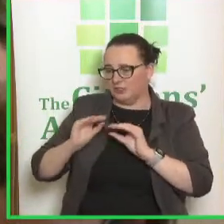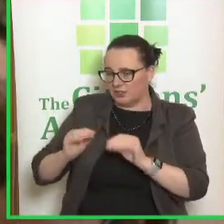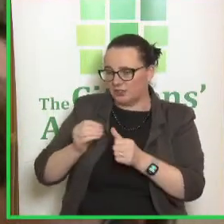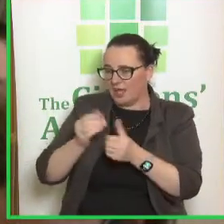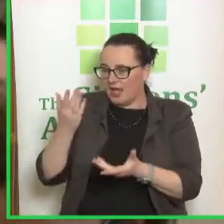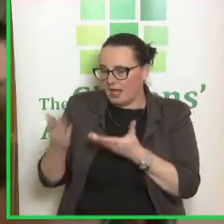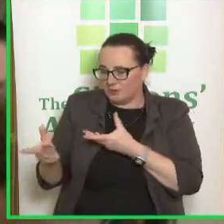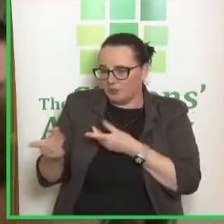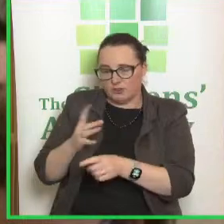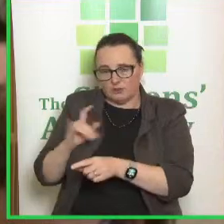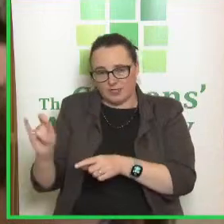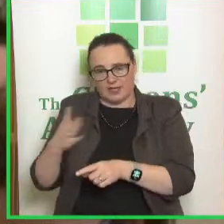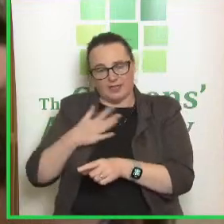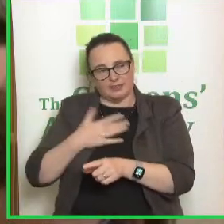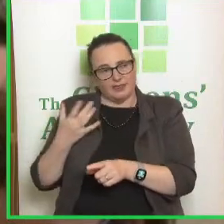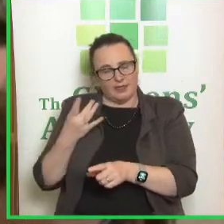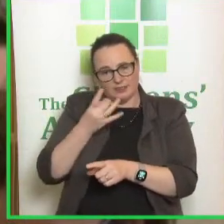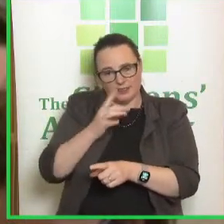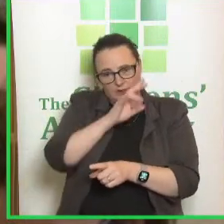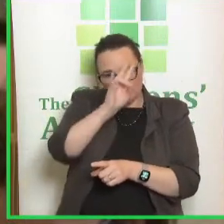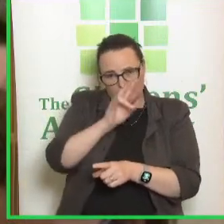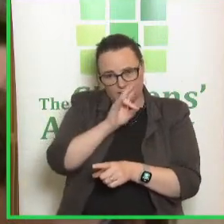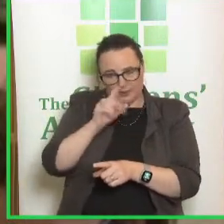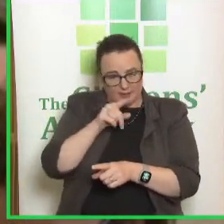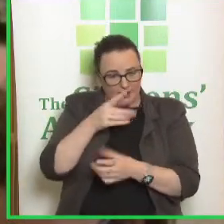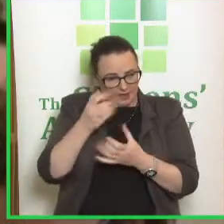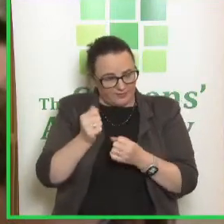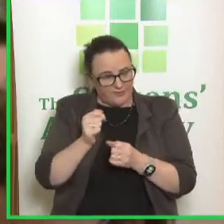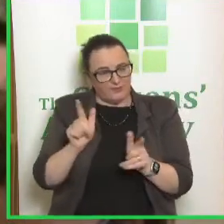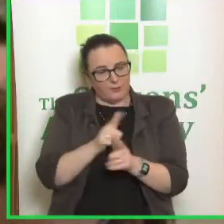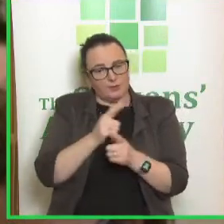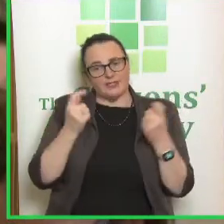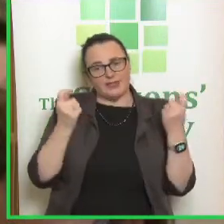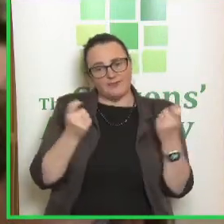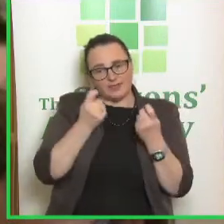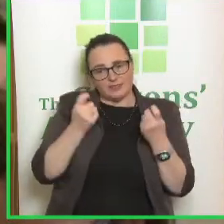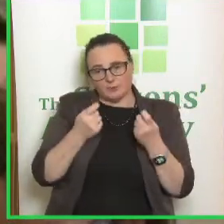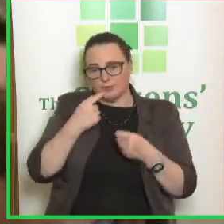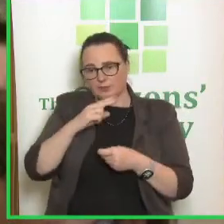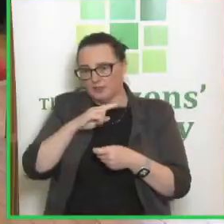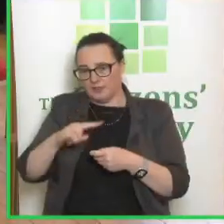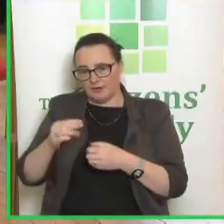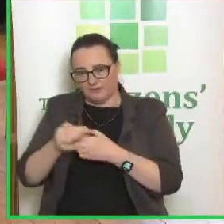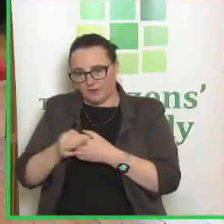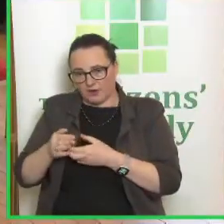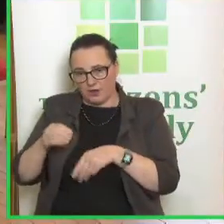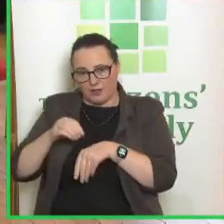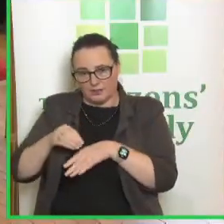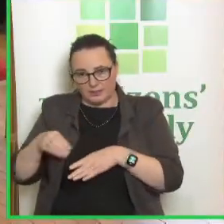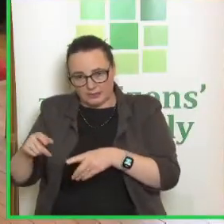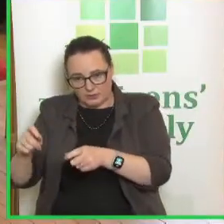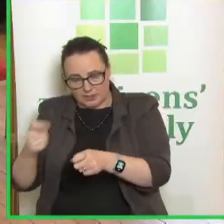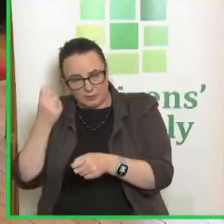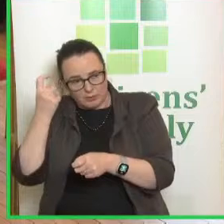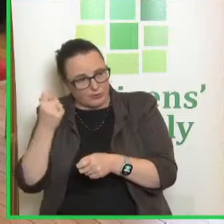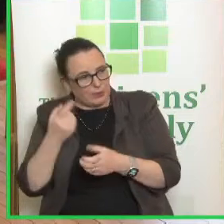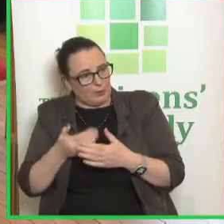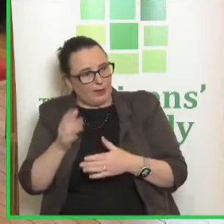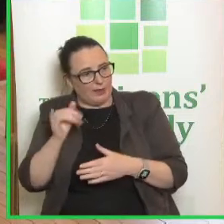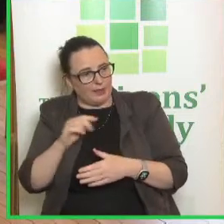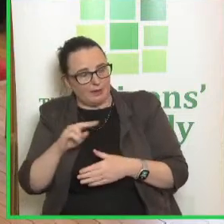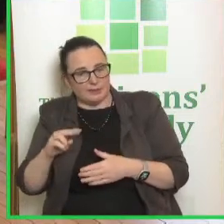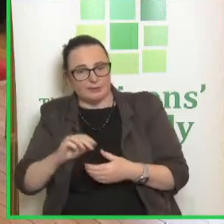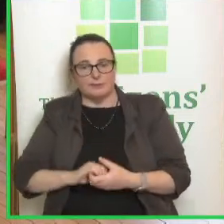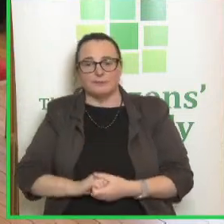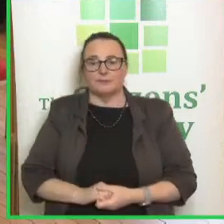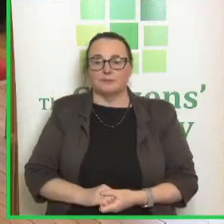You know, that's a question I'd like to ask. Why isn't that being done under the current situation? Go ahead. Eamon, Yeah. Professor Eamon Keenan, maybe. Yeah.